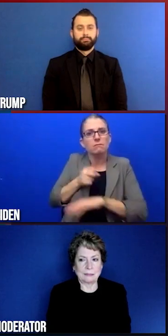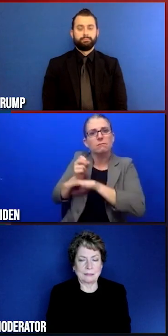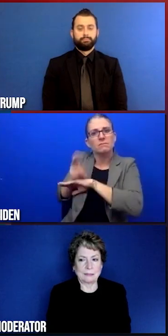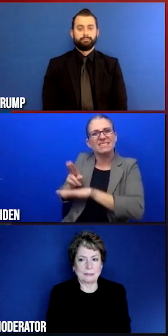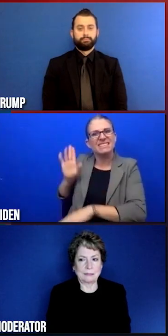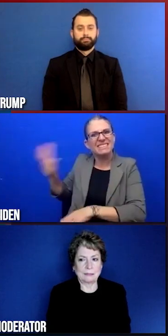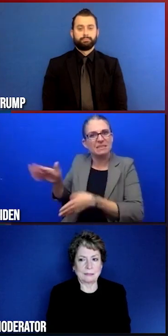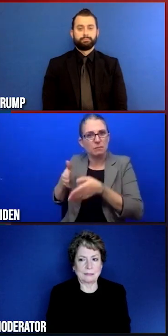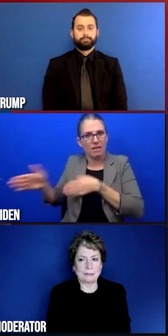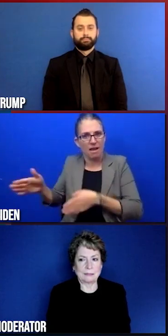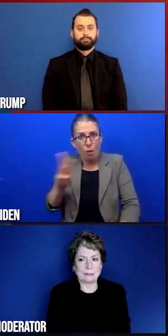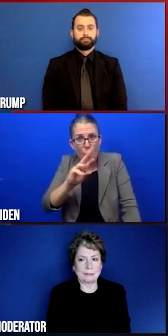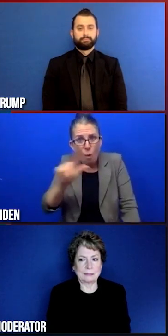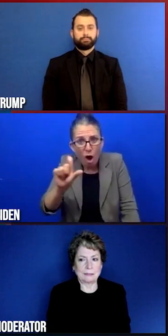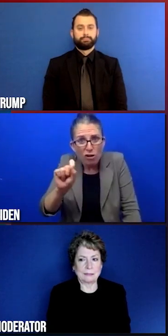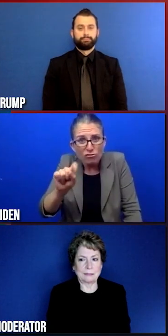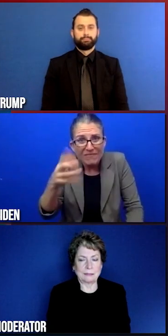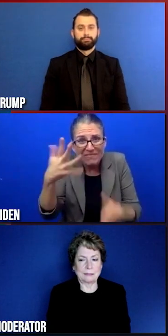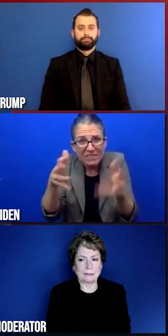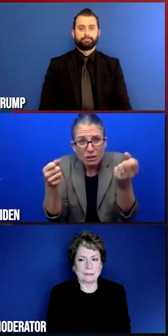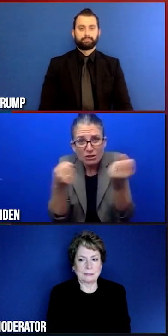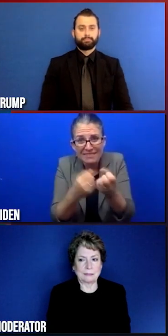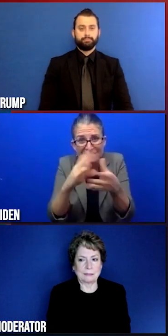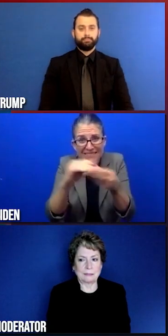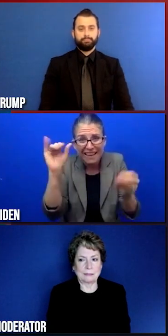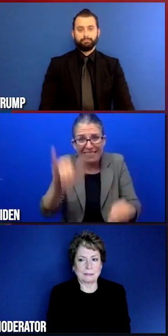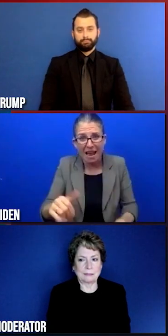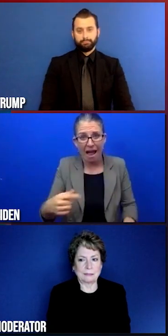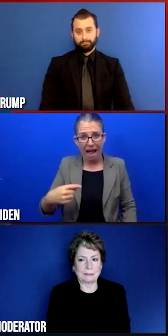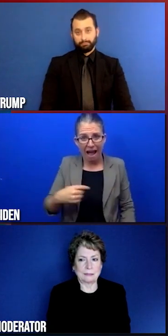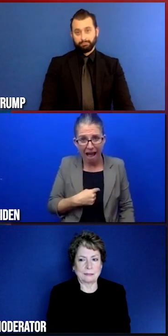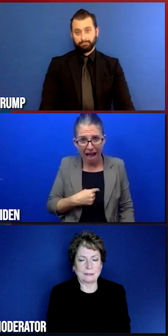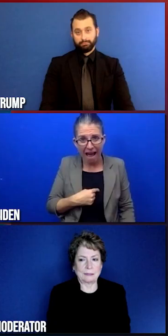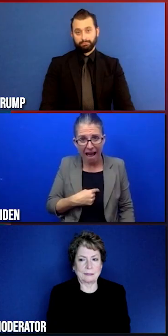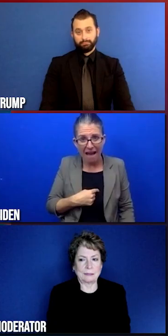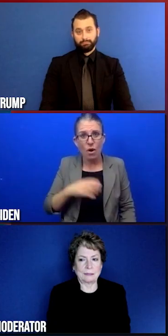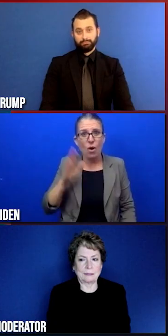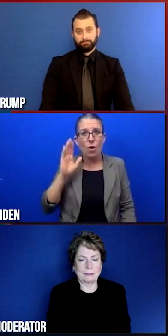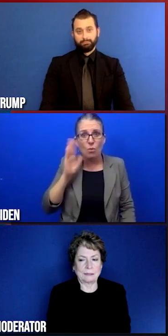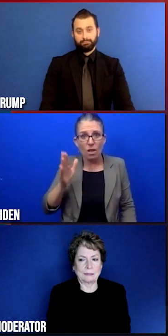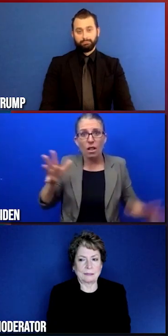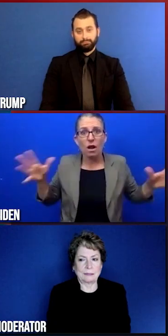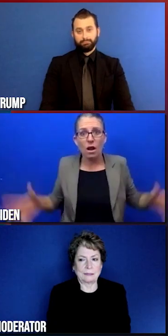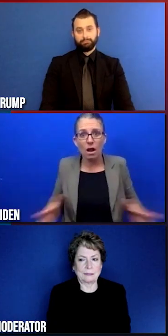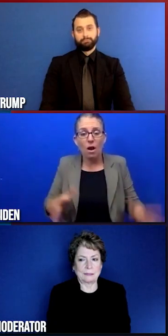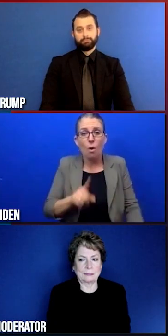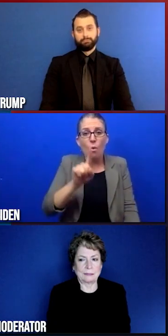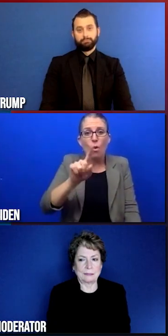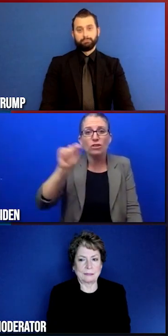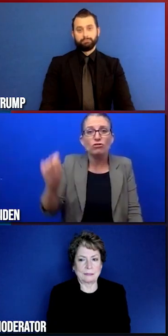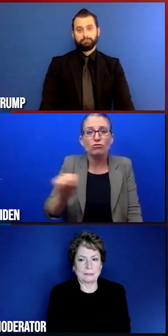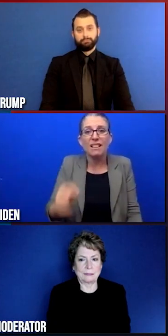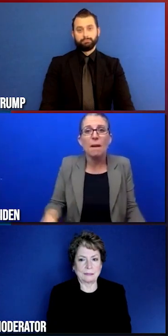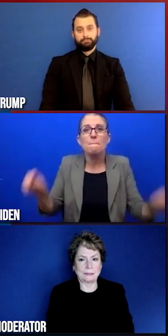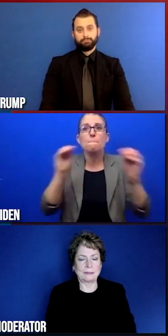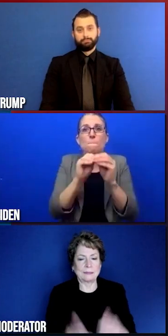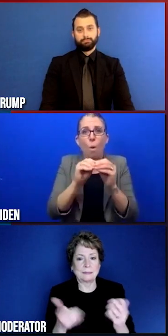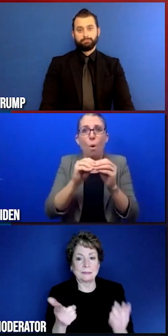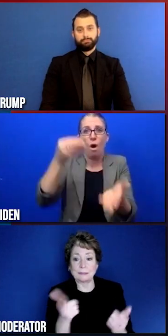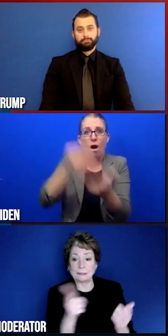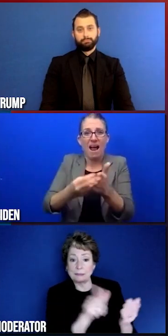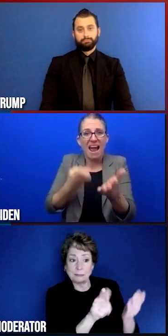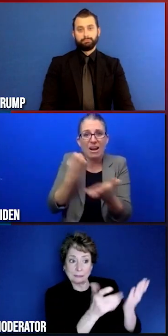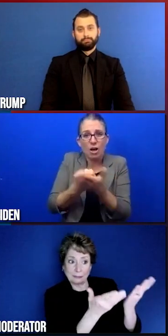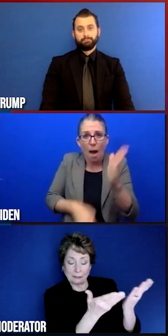growth than his proposal does. Not on climate, just on the economy. President Trump, you're They came out and said very strongly,